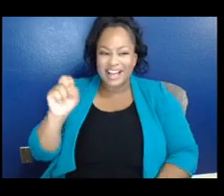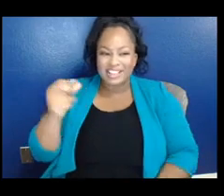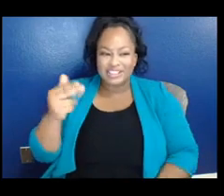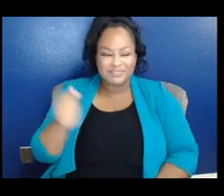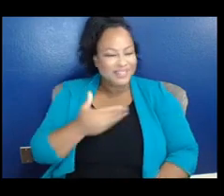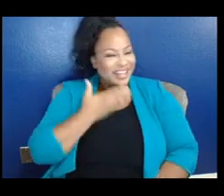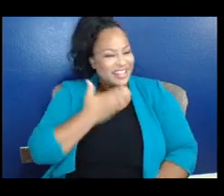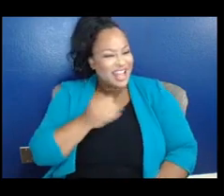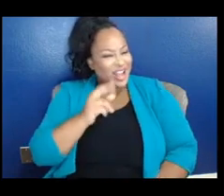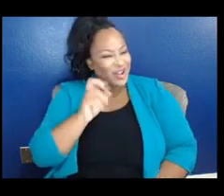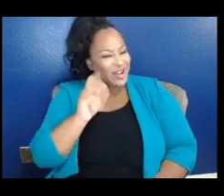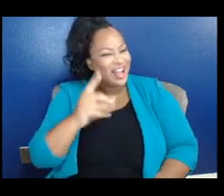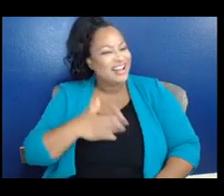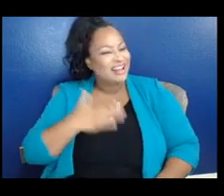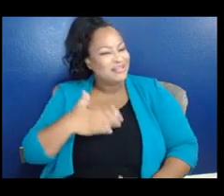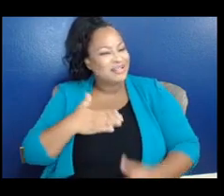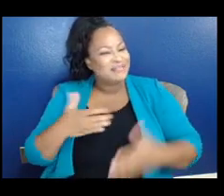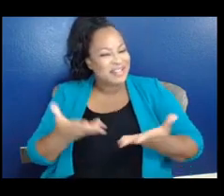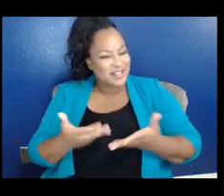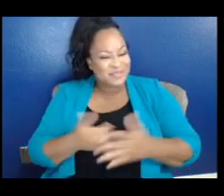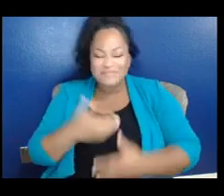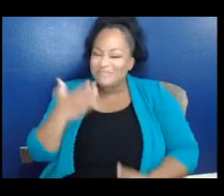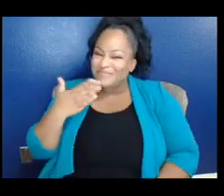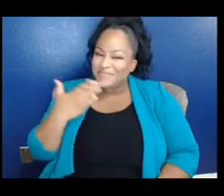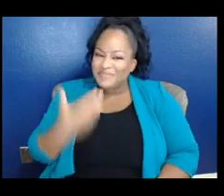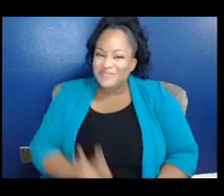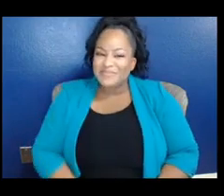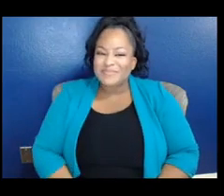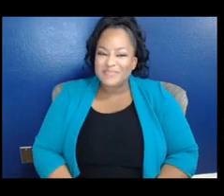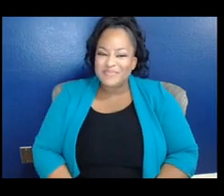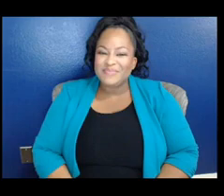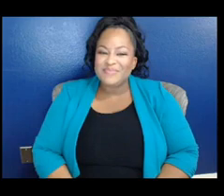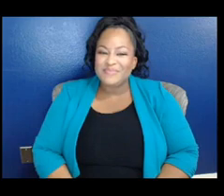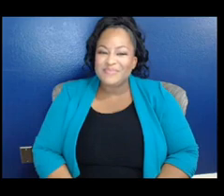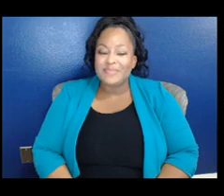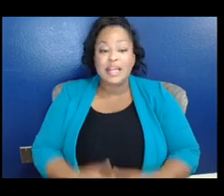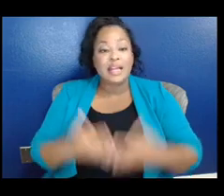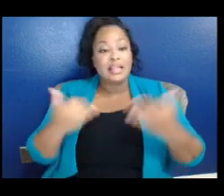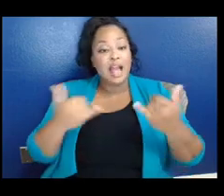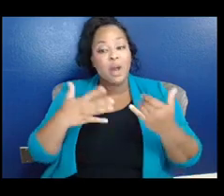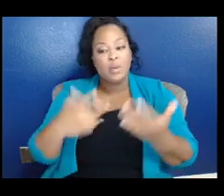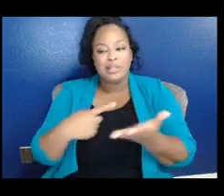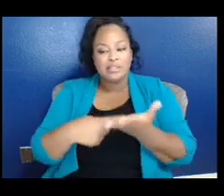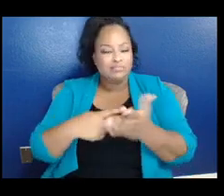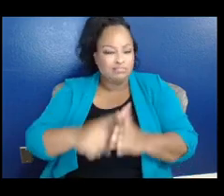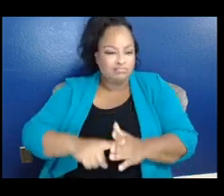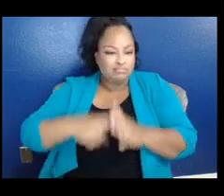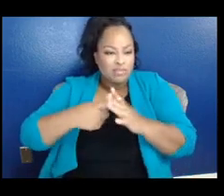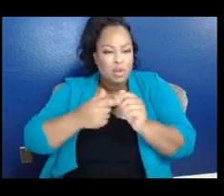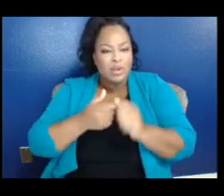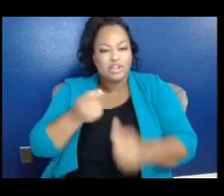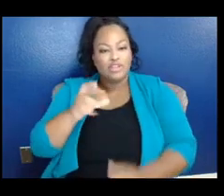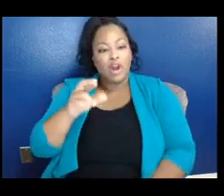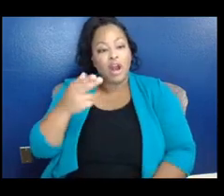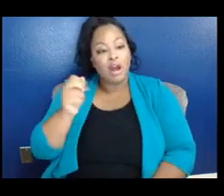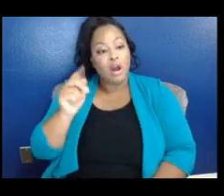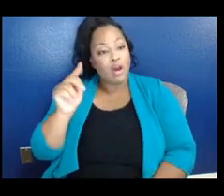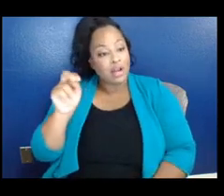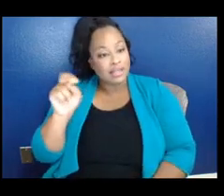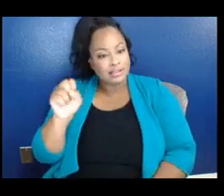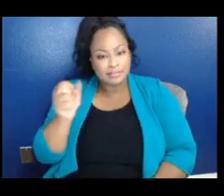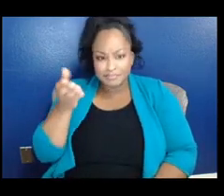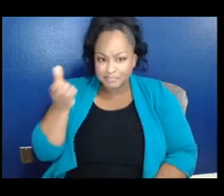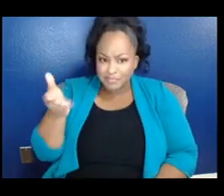Natasha. Thank you, Erica. Glad to be here. Thank you. I'd like to get the discussion started with Dr.